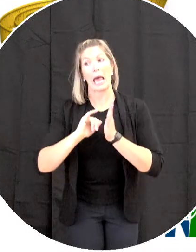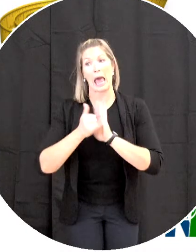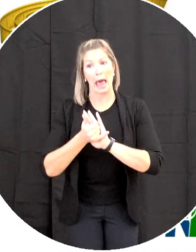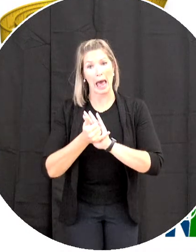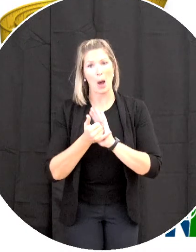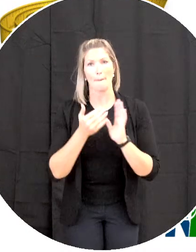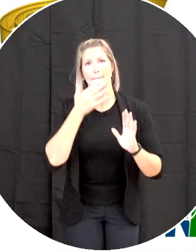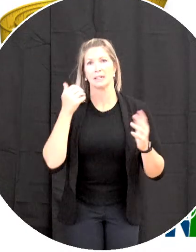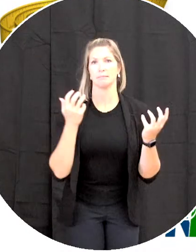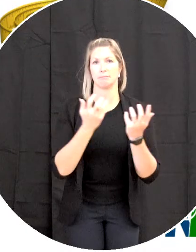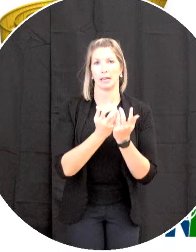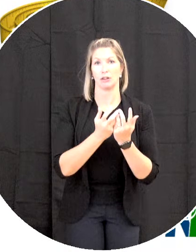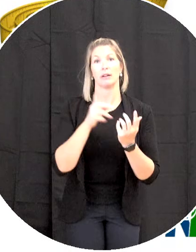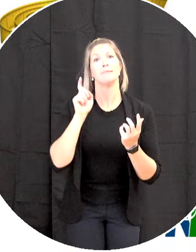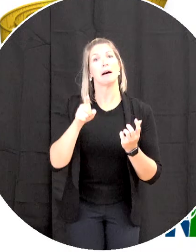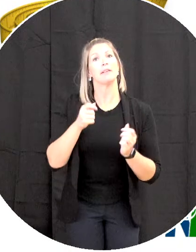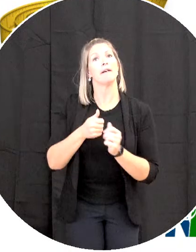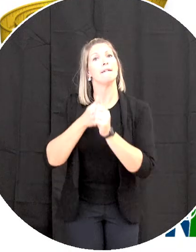Officer of Health's advice.